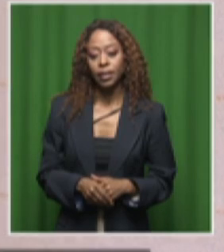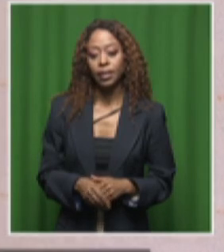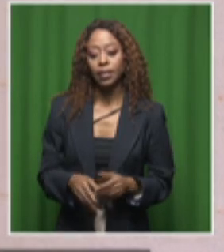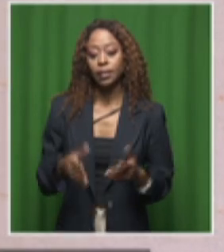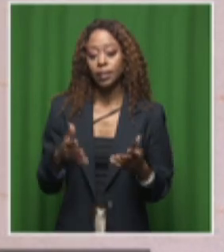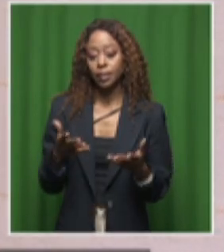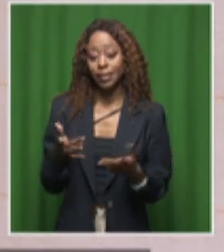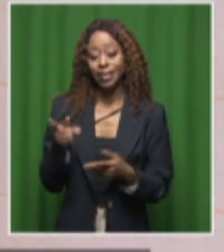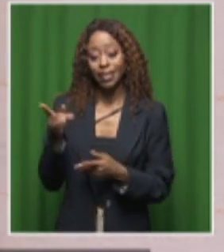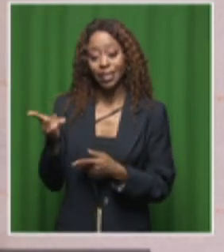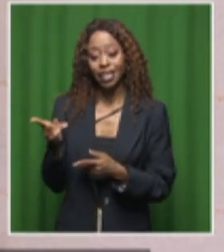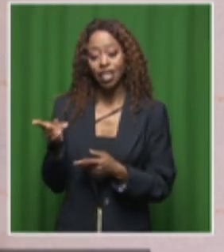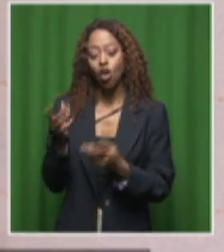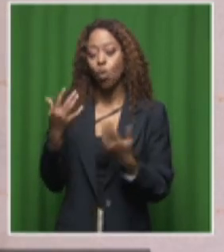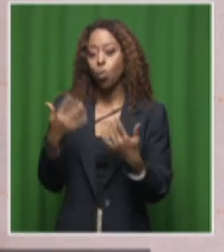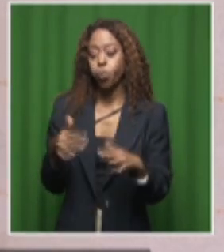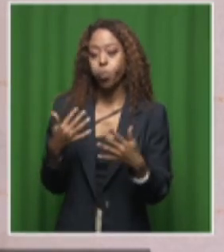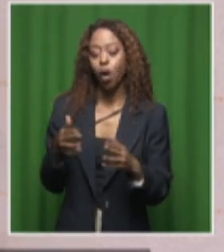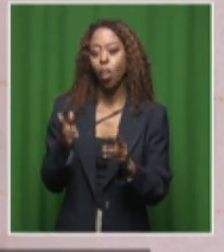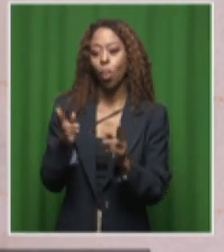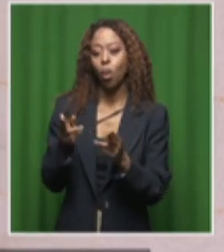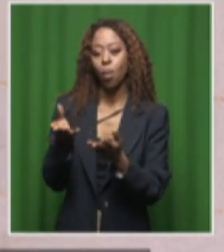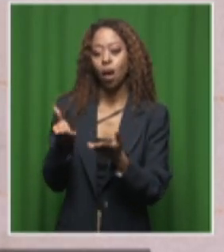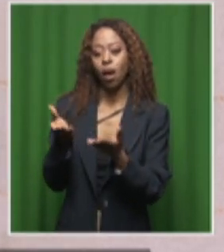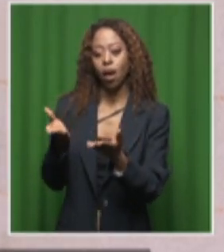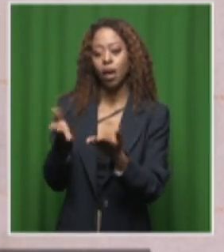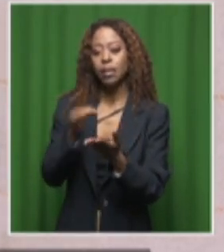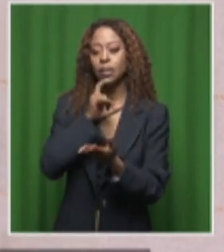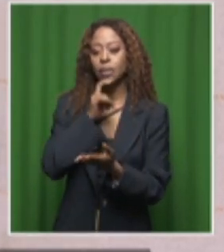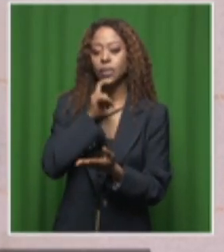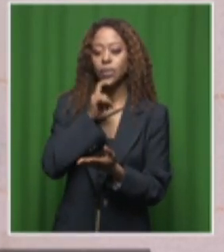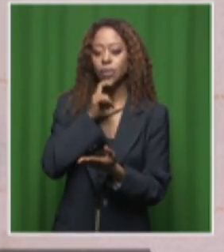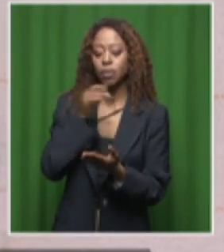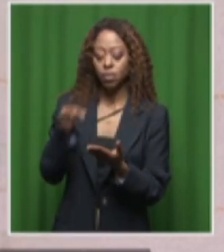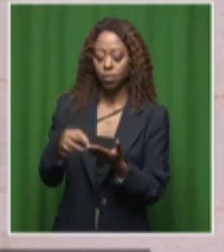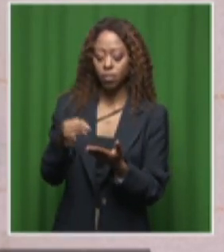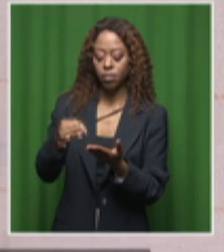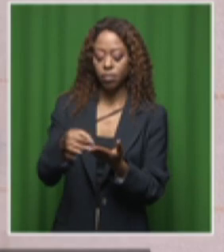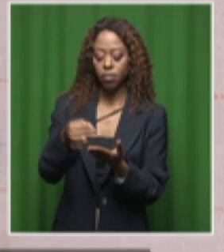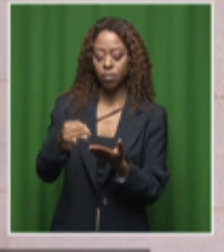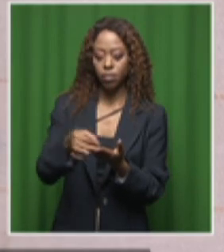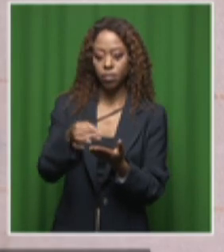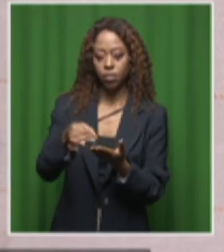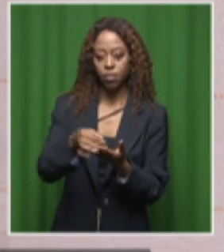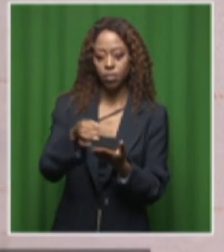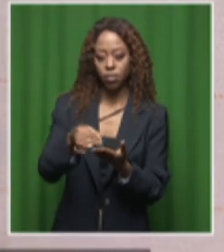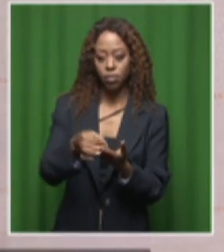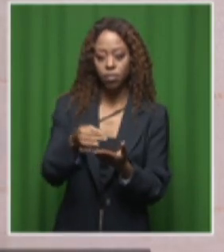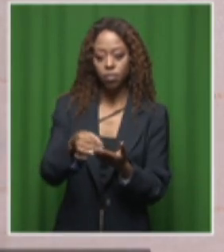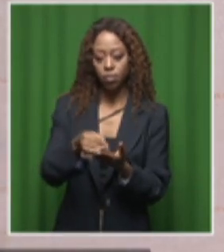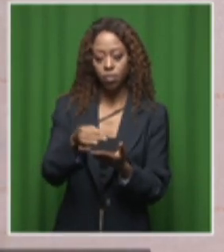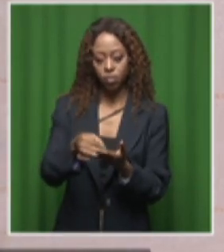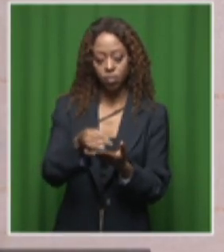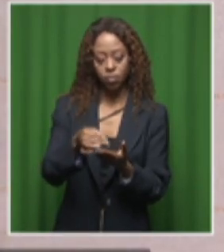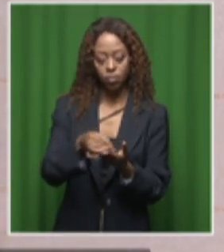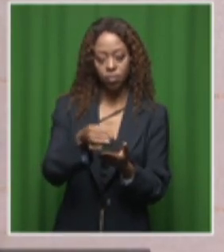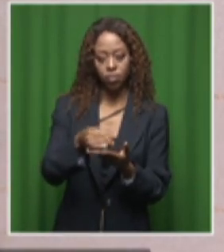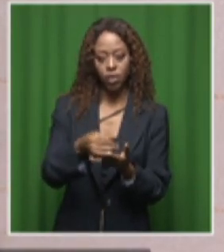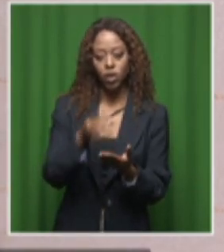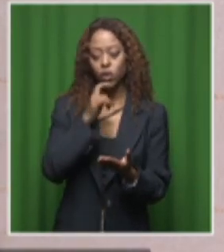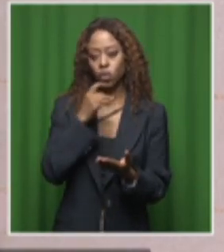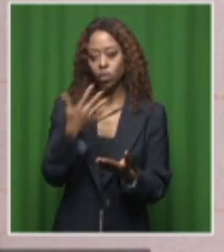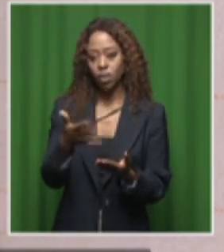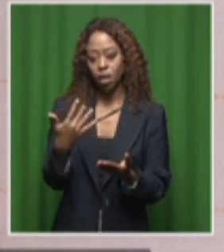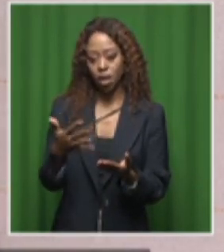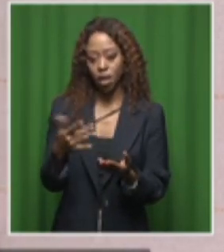hand tufting, in which the rug is made by hand by pushing individual tufts of wool or other material